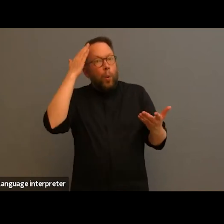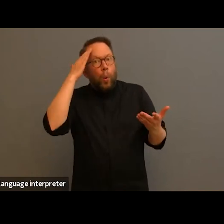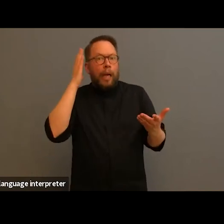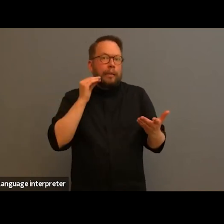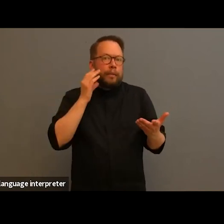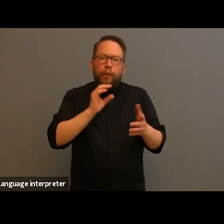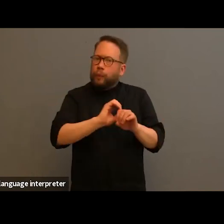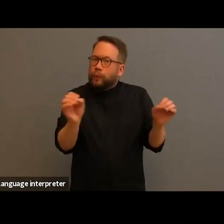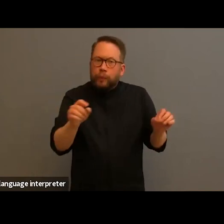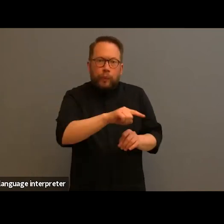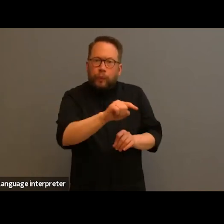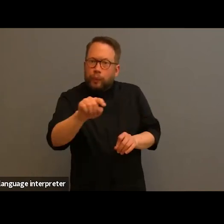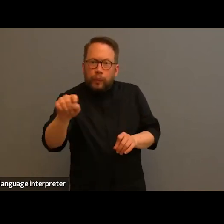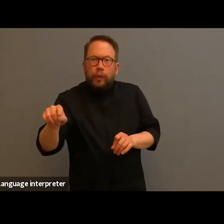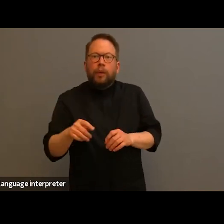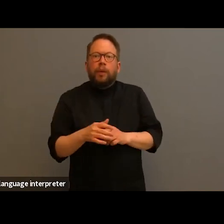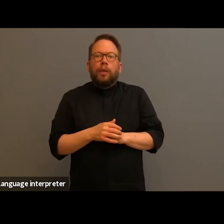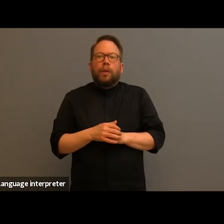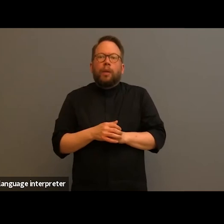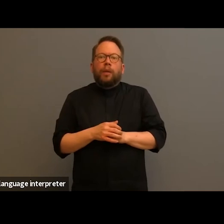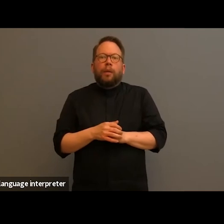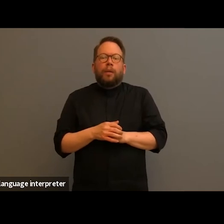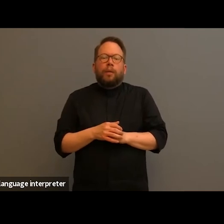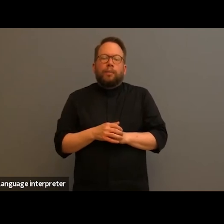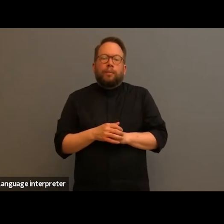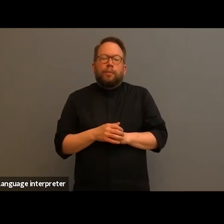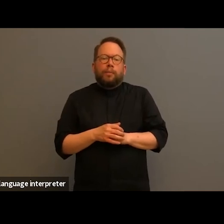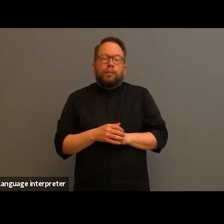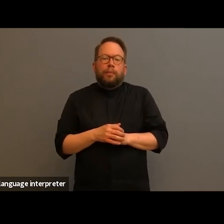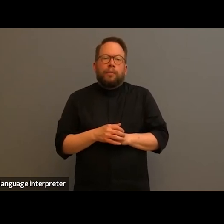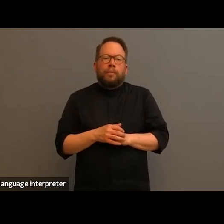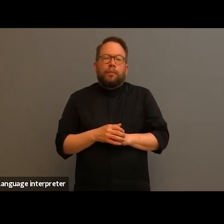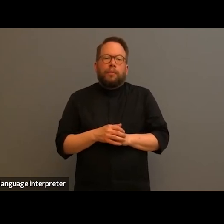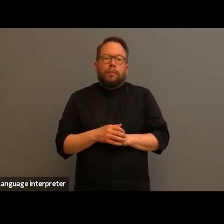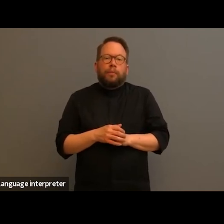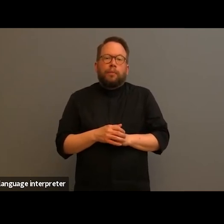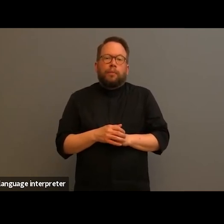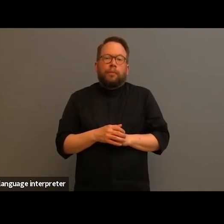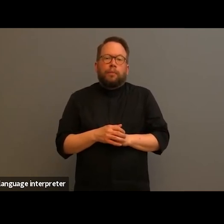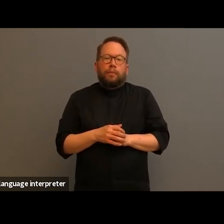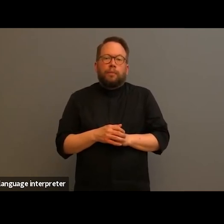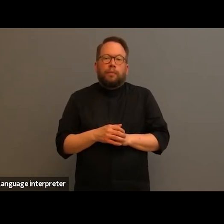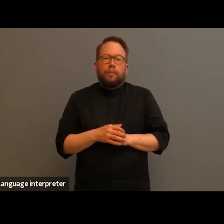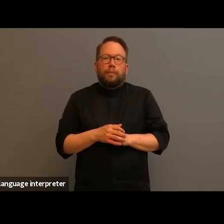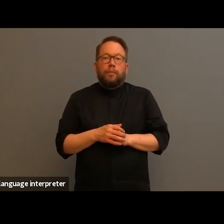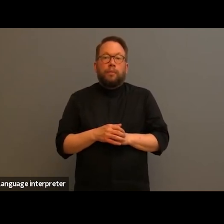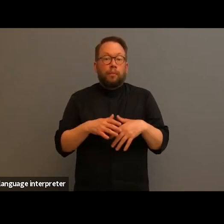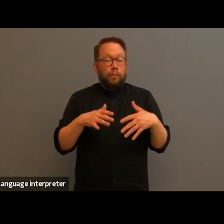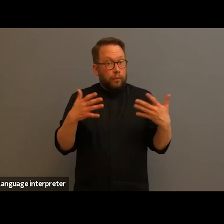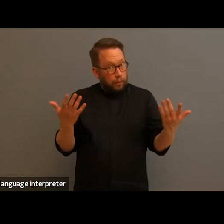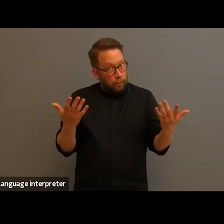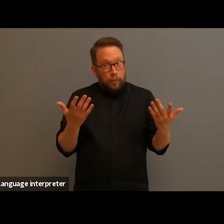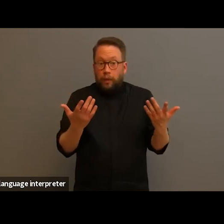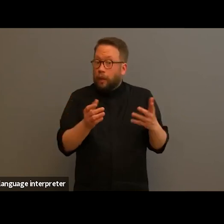technology. End user training in the use of assistive technology is not sufficient. Employers have